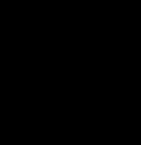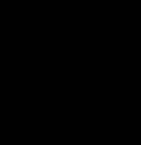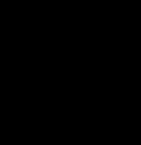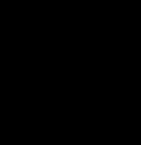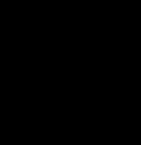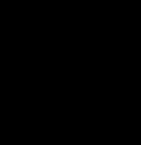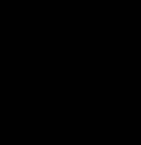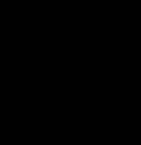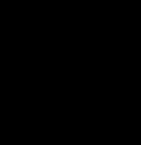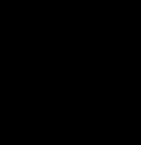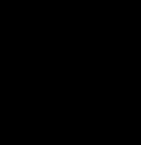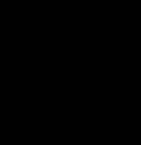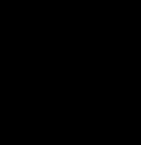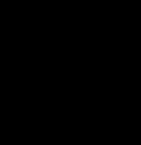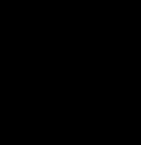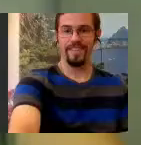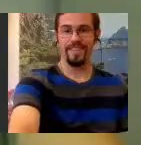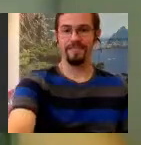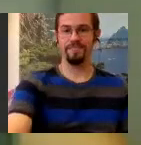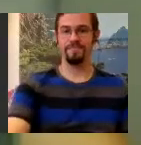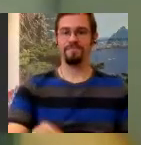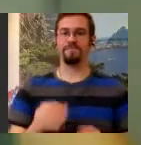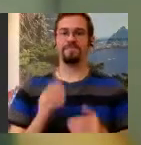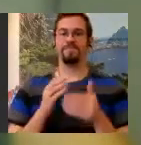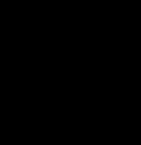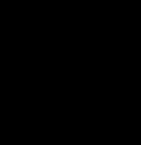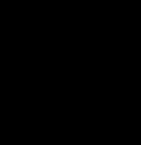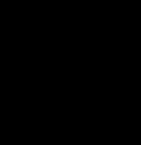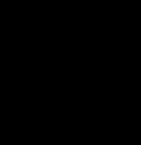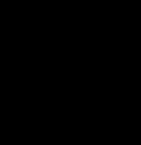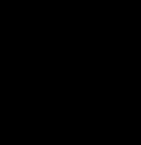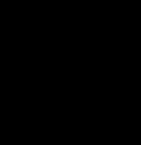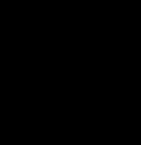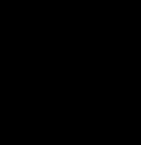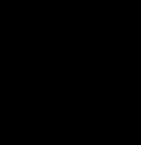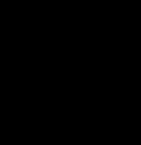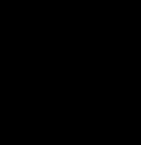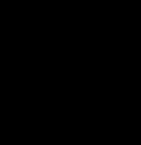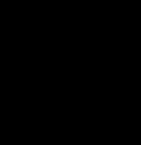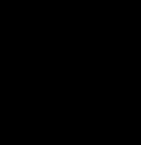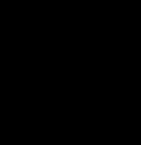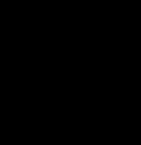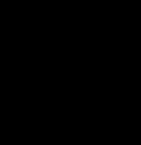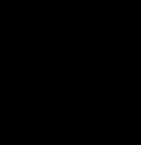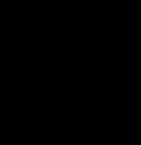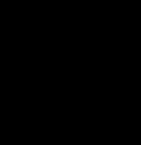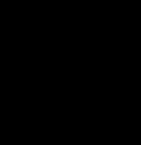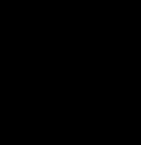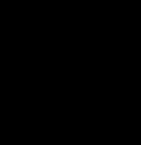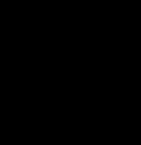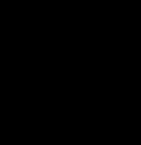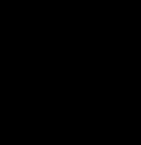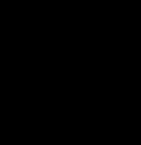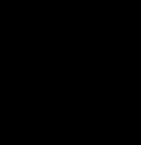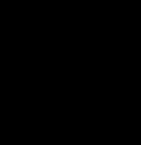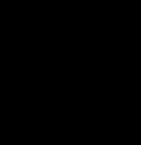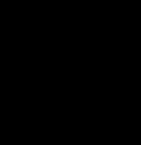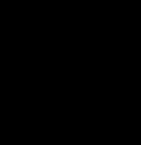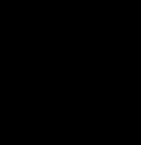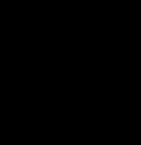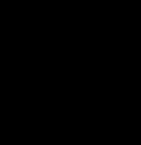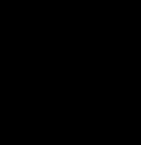Okay, we can go next. Oh, the next slide? Okay. Next slide. Okay, so once we